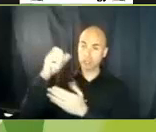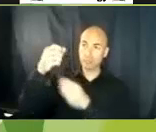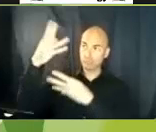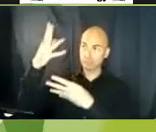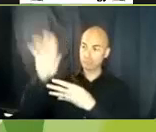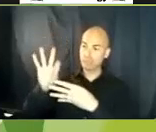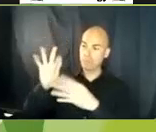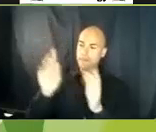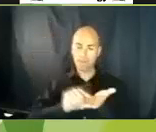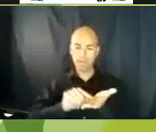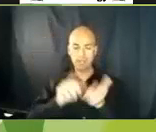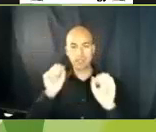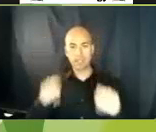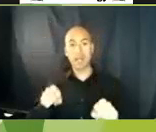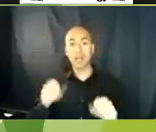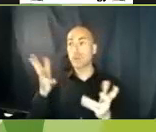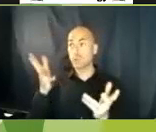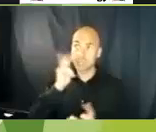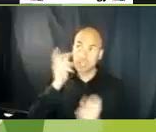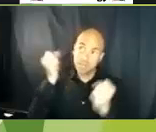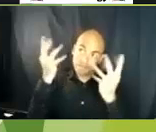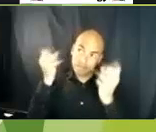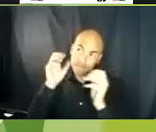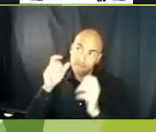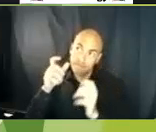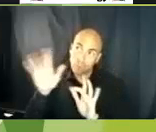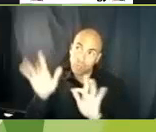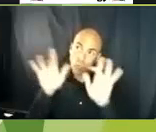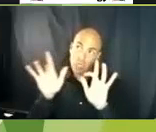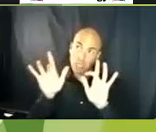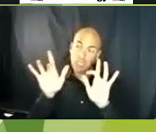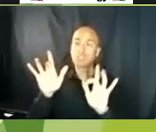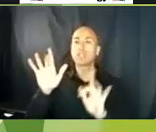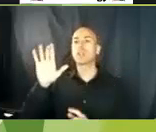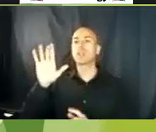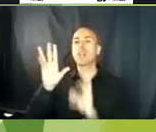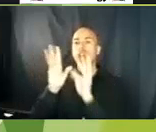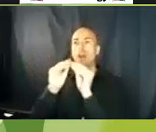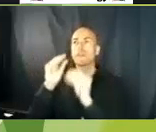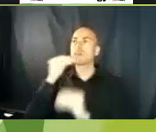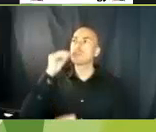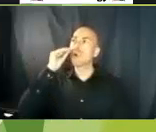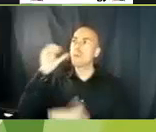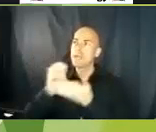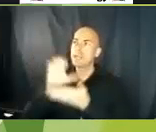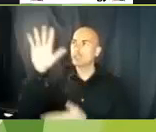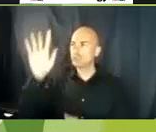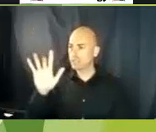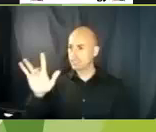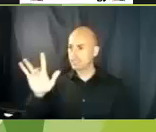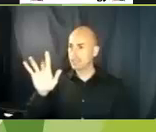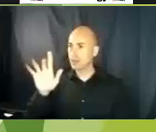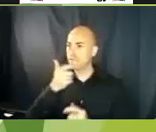page. And to access a recording of this session, please visit the conference tab on the conference homepage and click on View